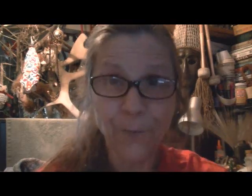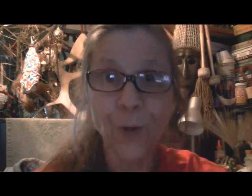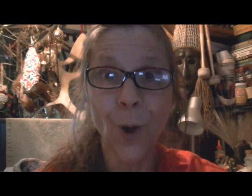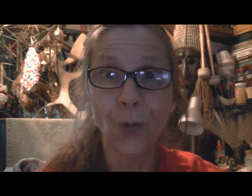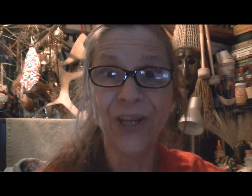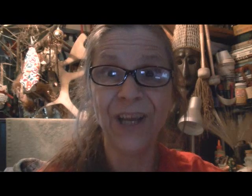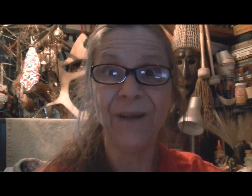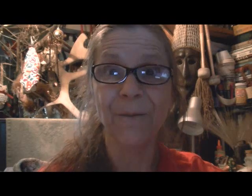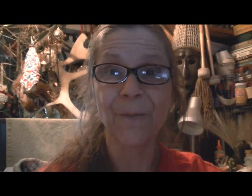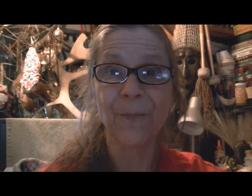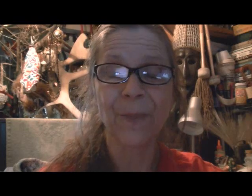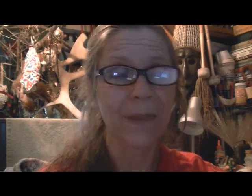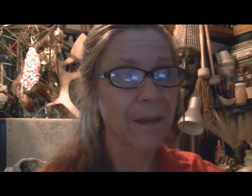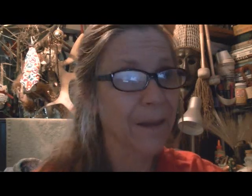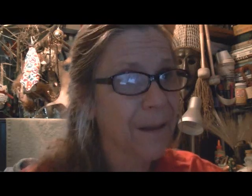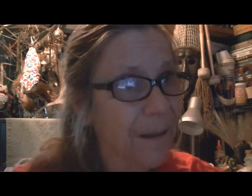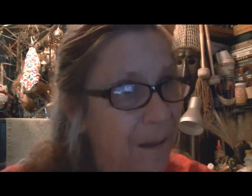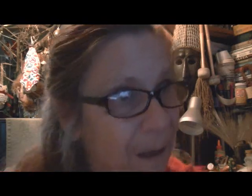If you OD.